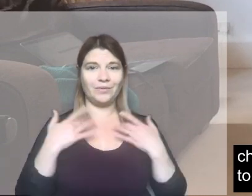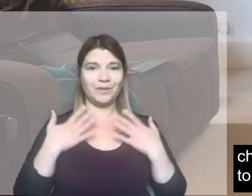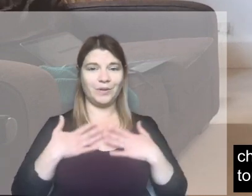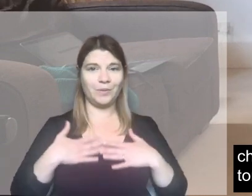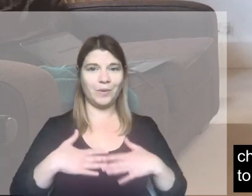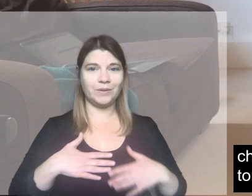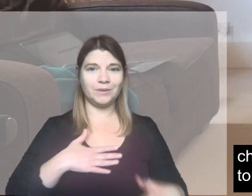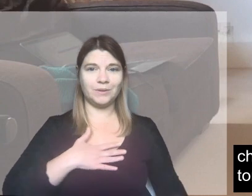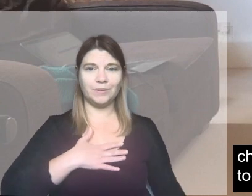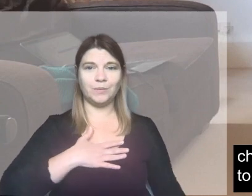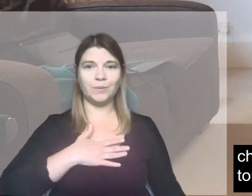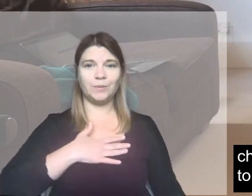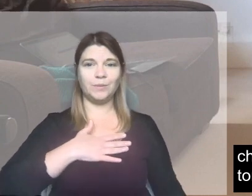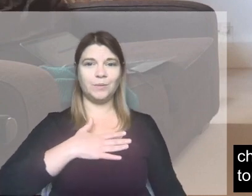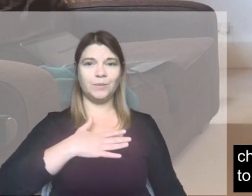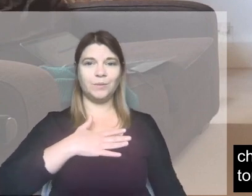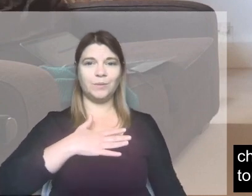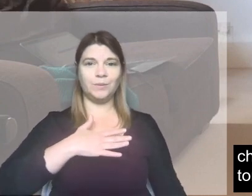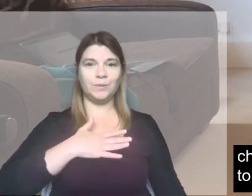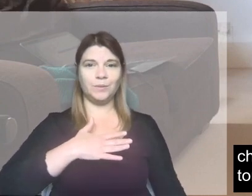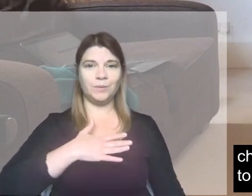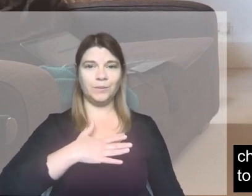of the torso as you breathe in and out.